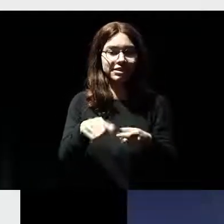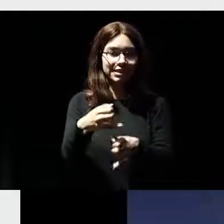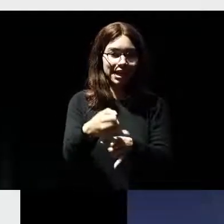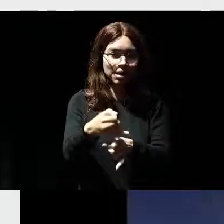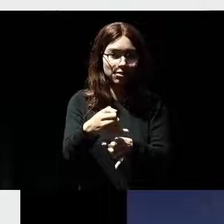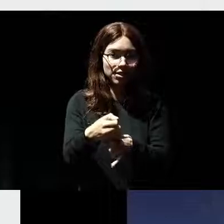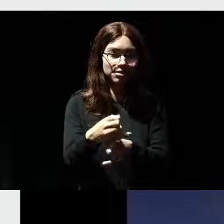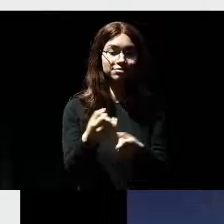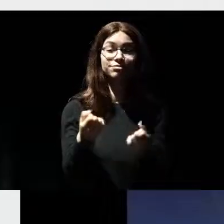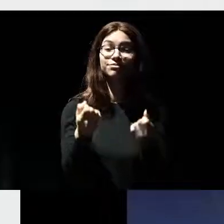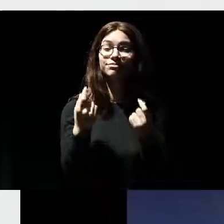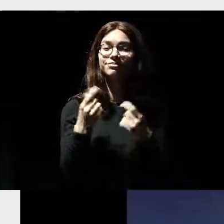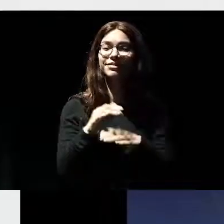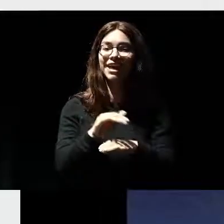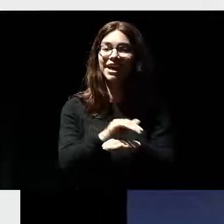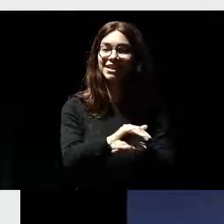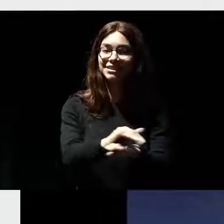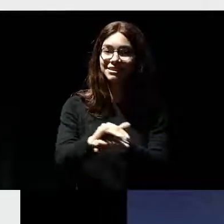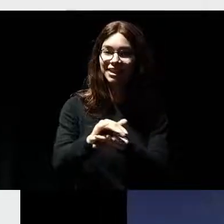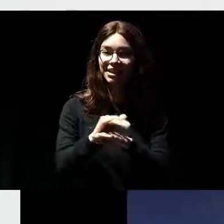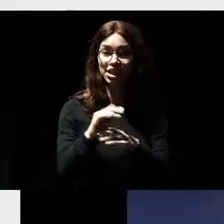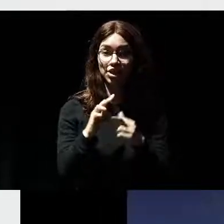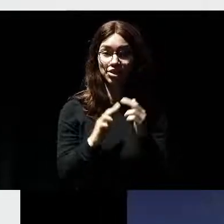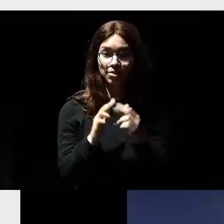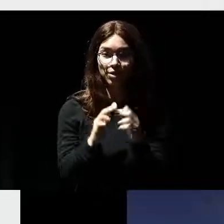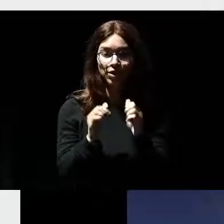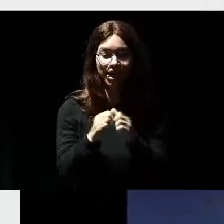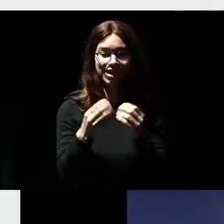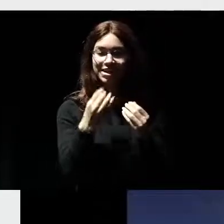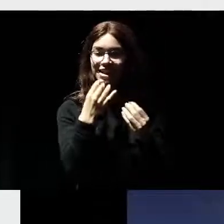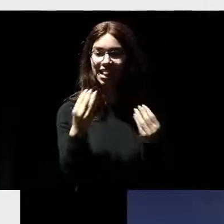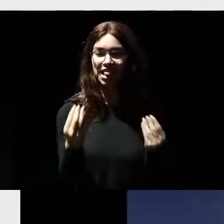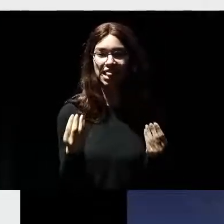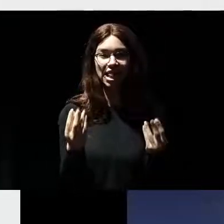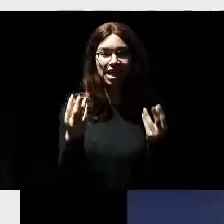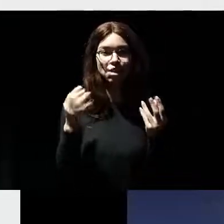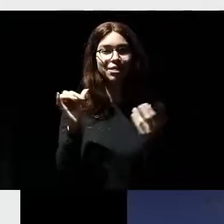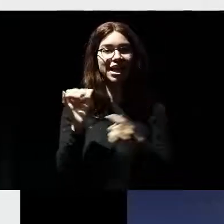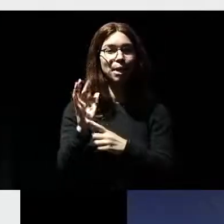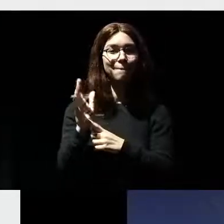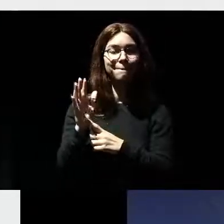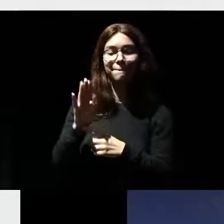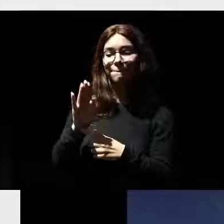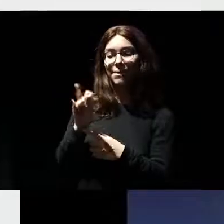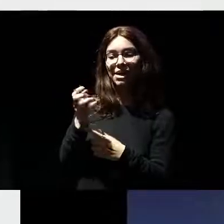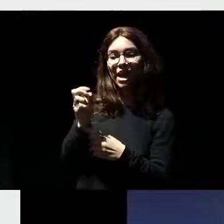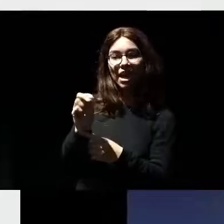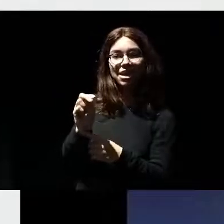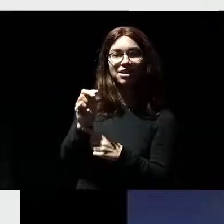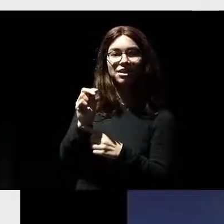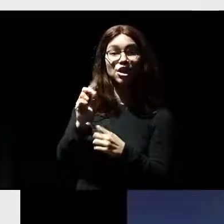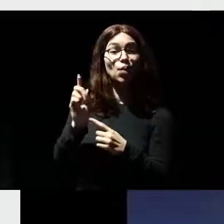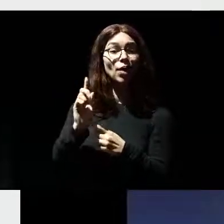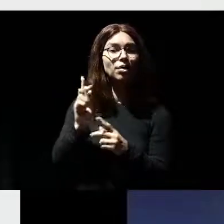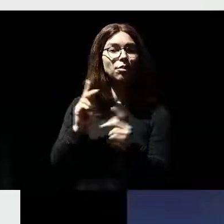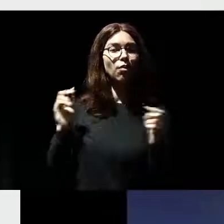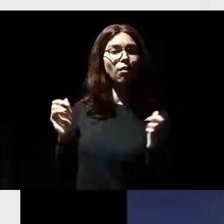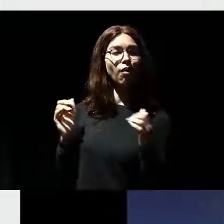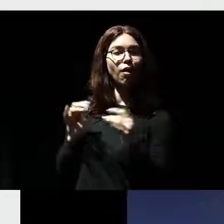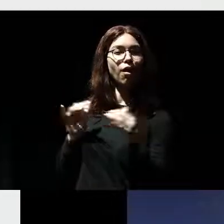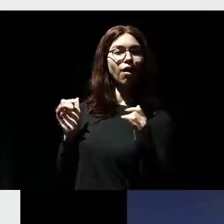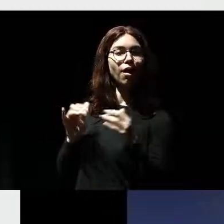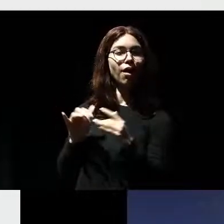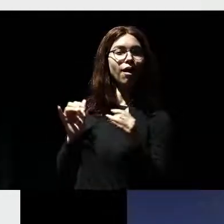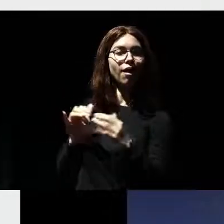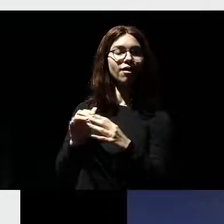at night, the building is able to light up as a kind of beacon, again, a beehive of activity that you'll